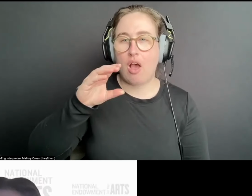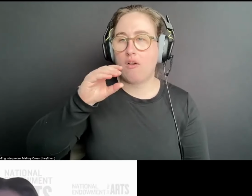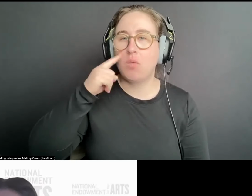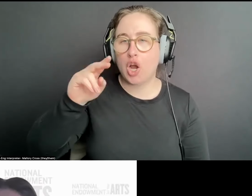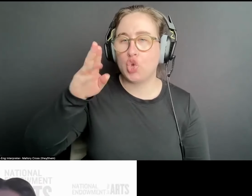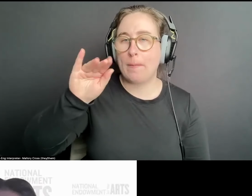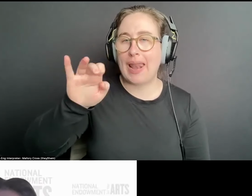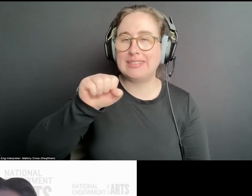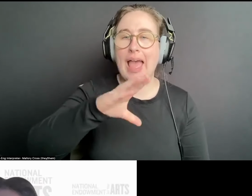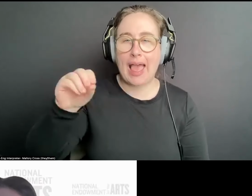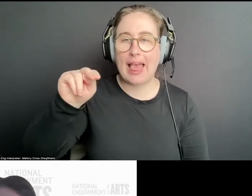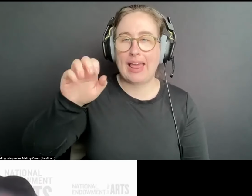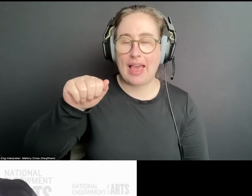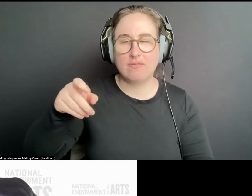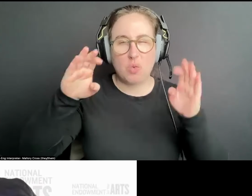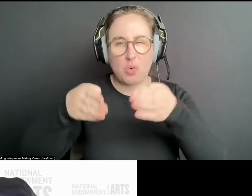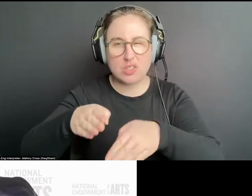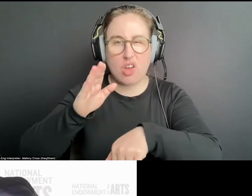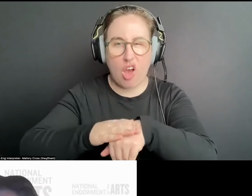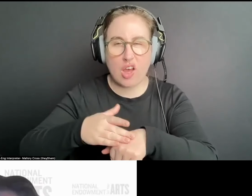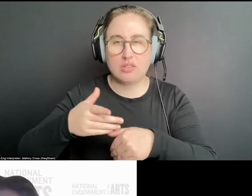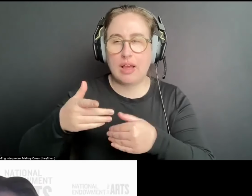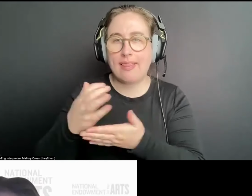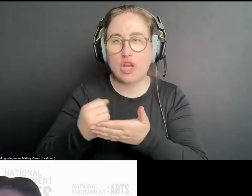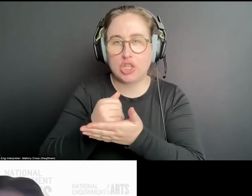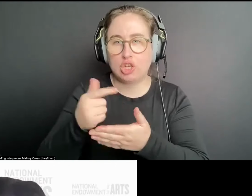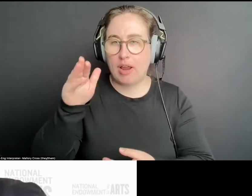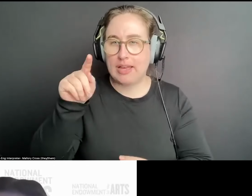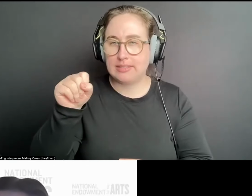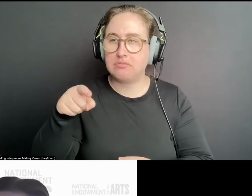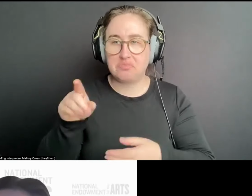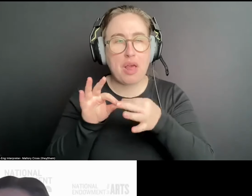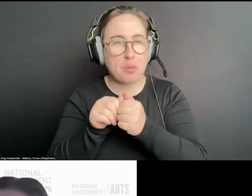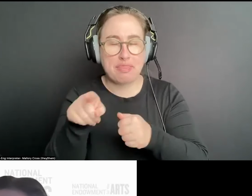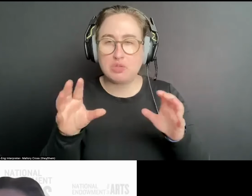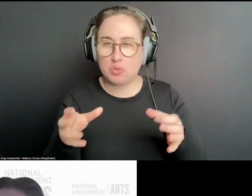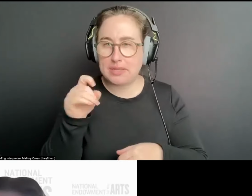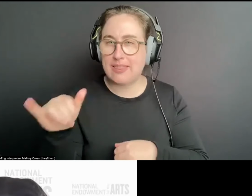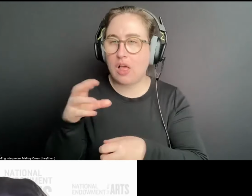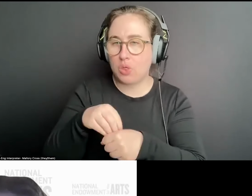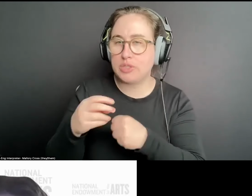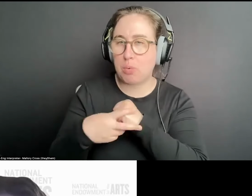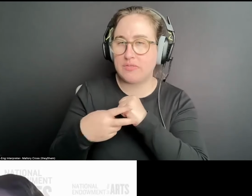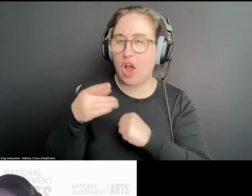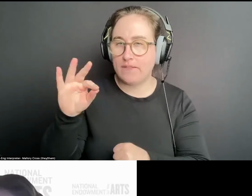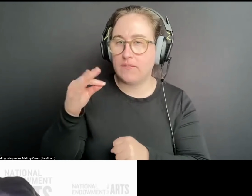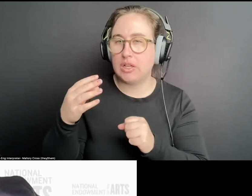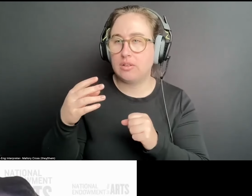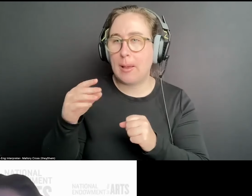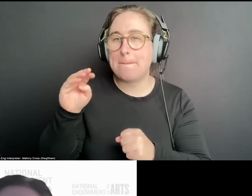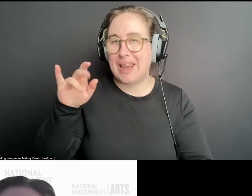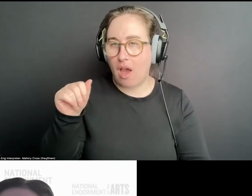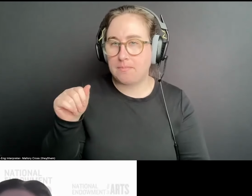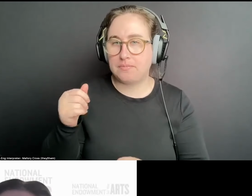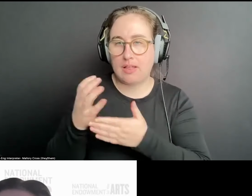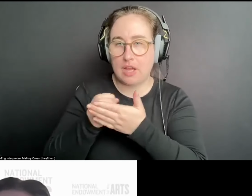on historic preservation and collections grants, which could be relevant to this group because it includes the preservation of archival media